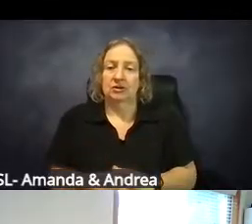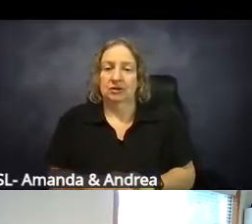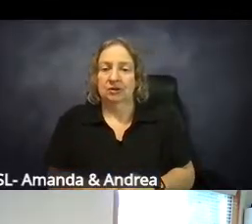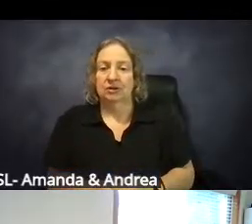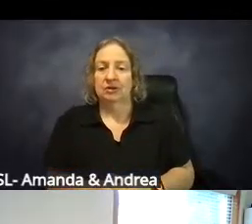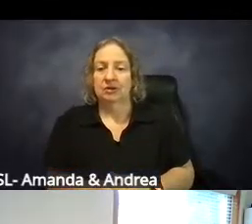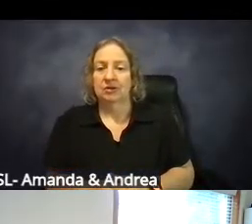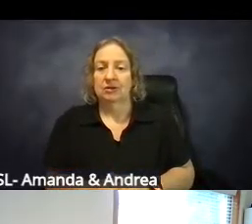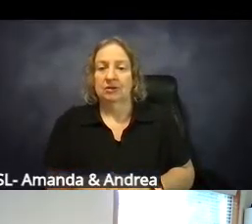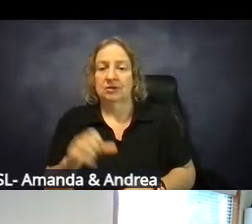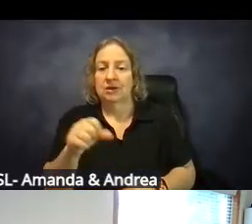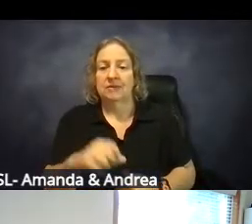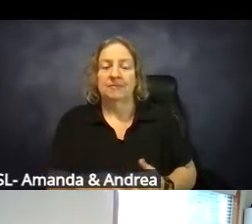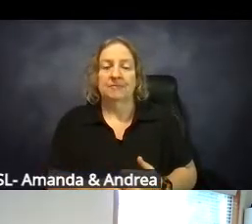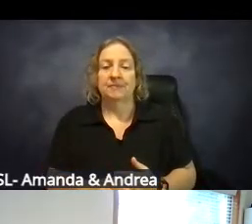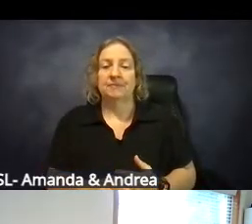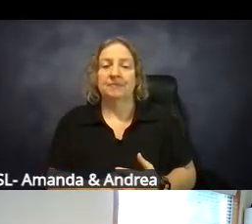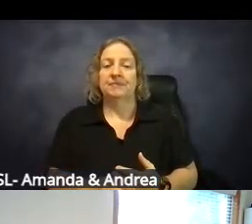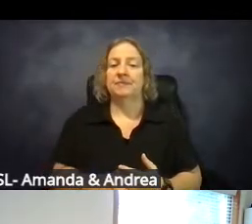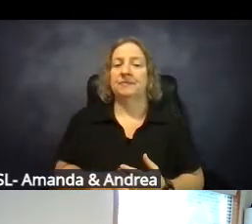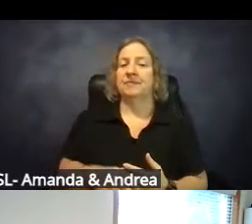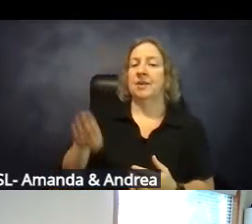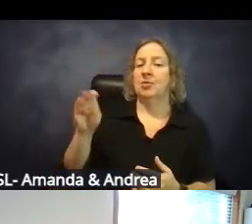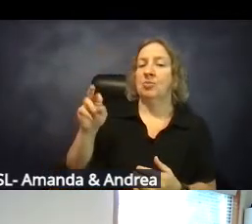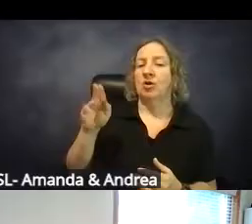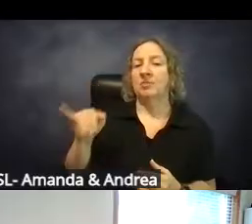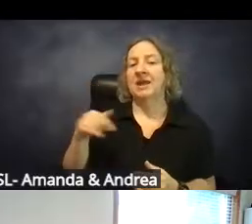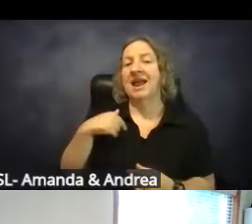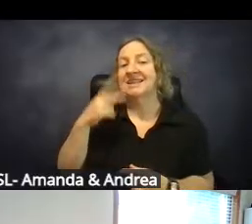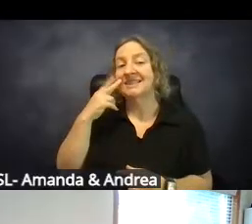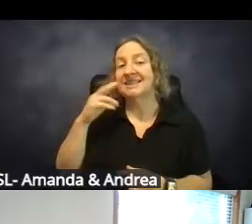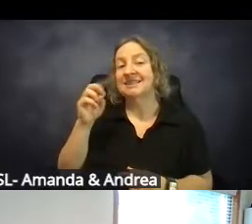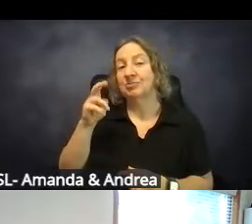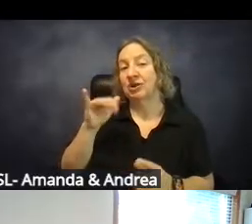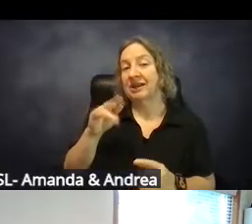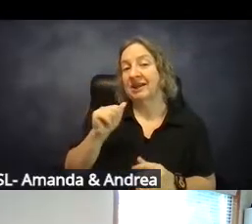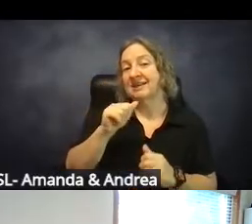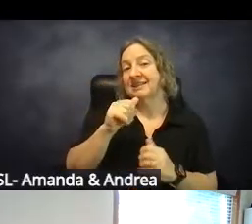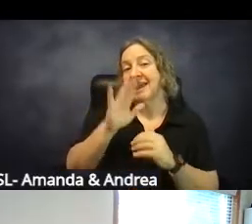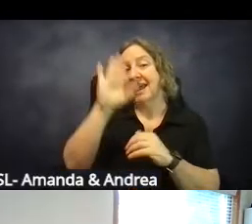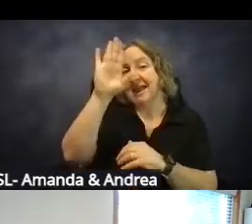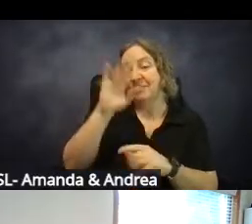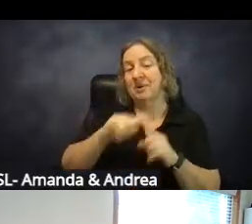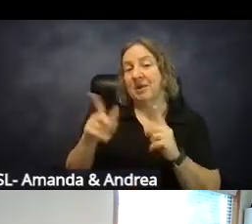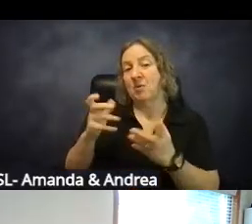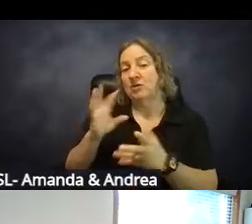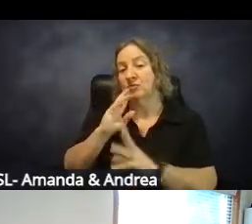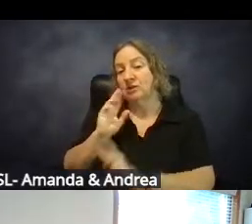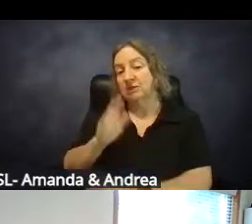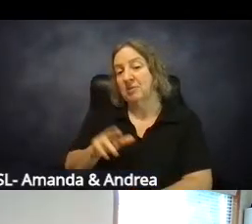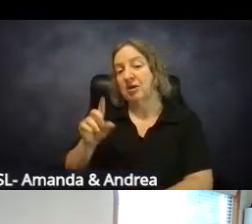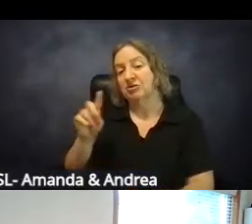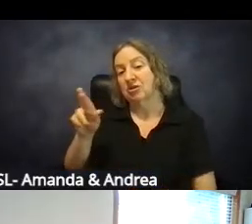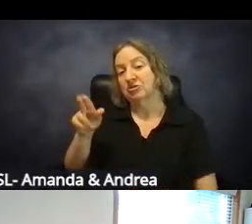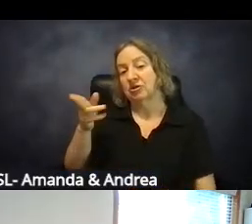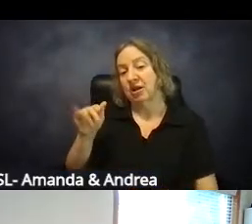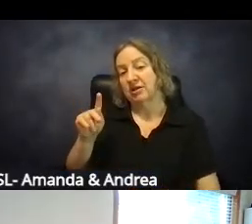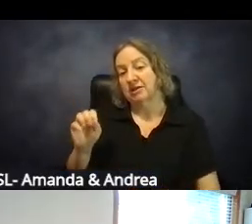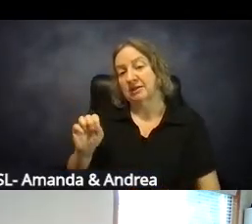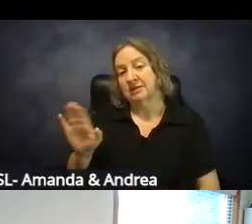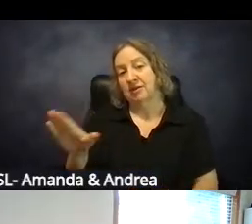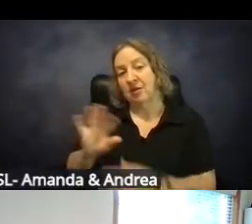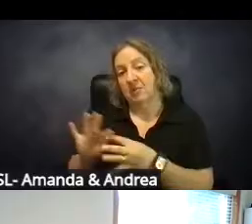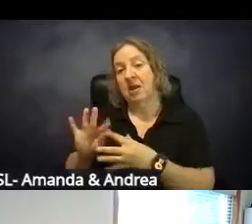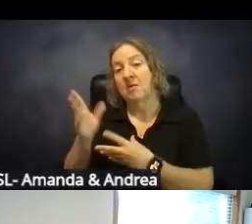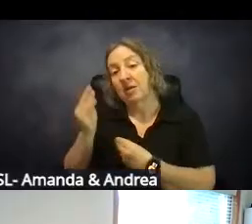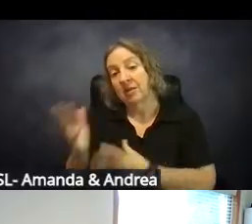Yeah. And Sabrina, I see your hand. I just wanted to respond to Dr. Hunt's comments. I wanted to let you know that